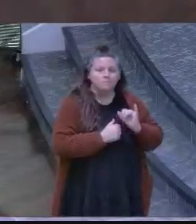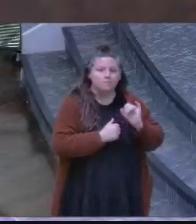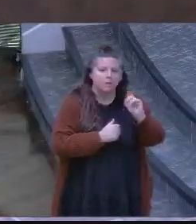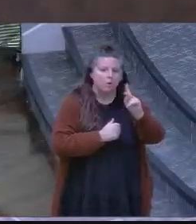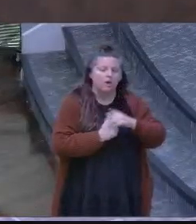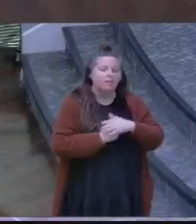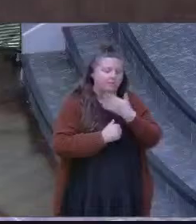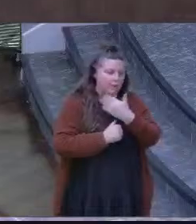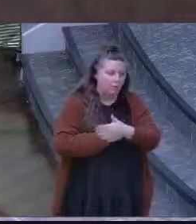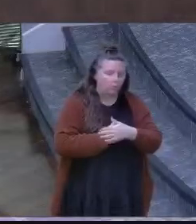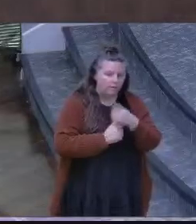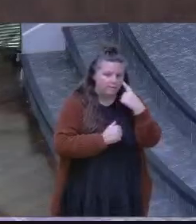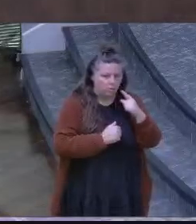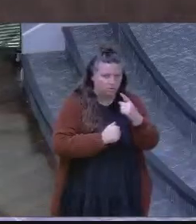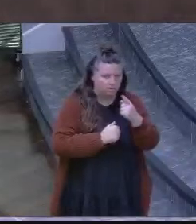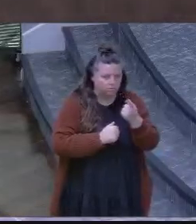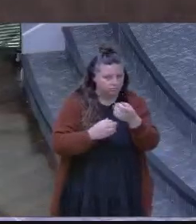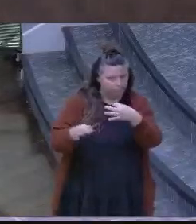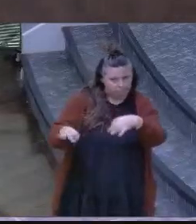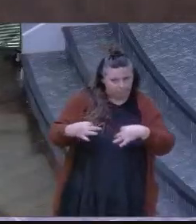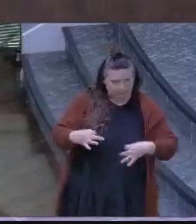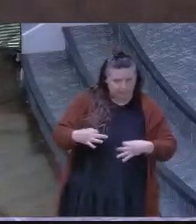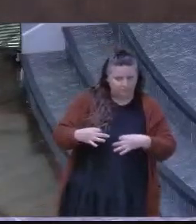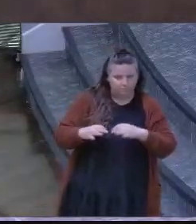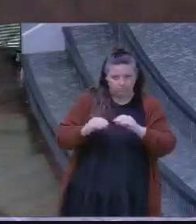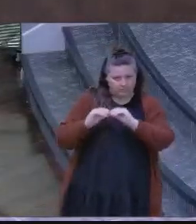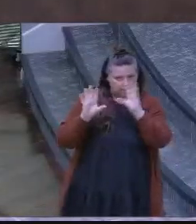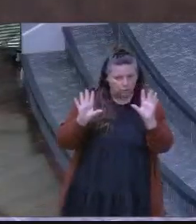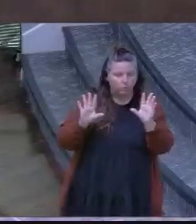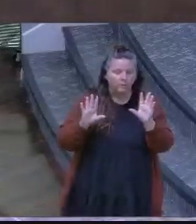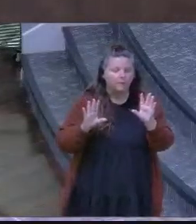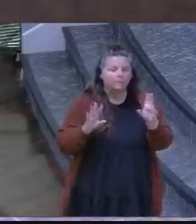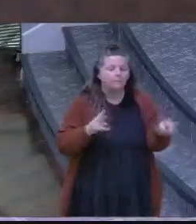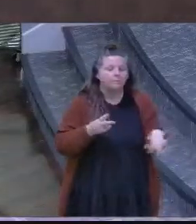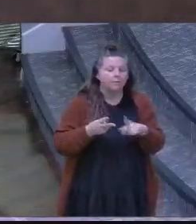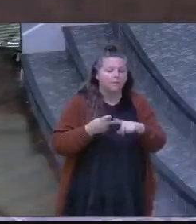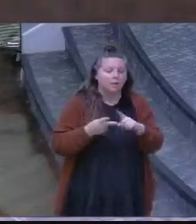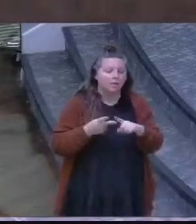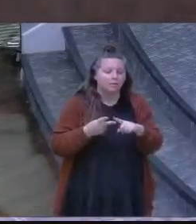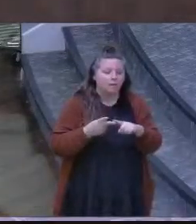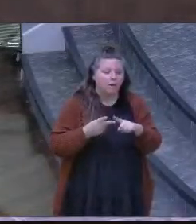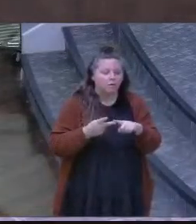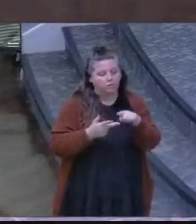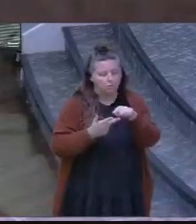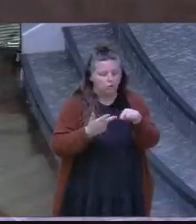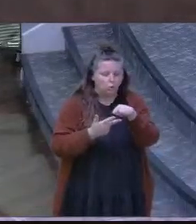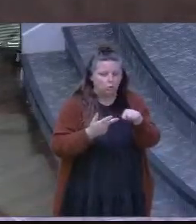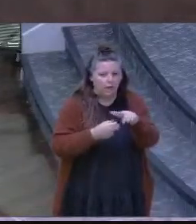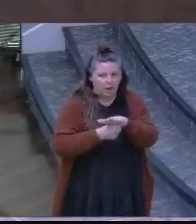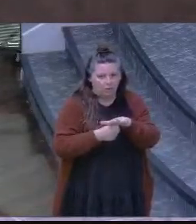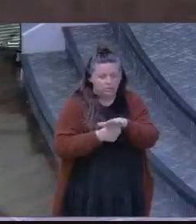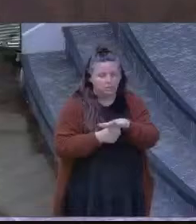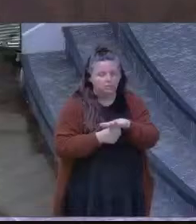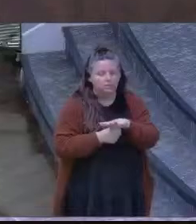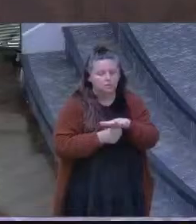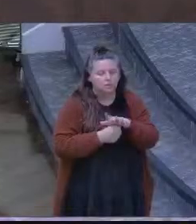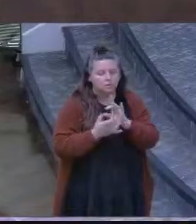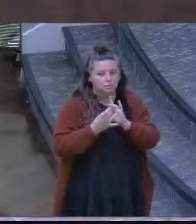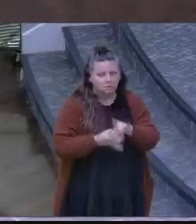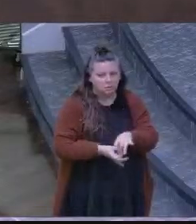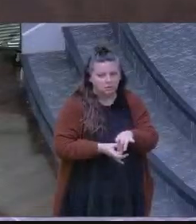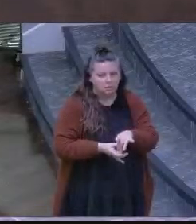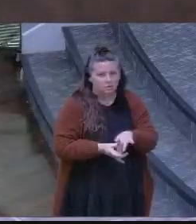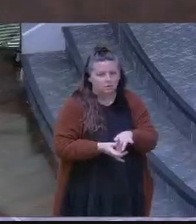so thank you for clarifying that. The other two areas had to do with the